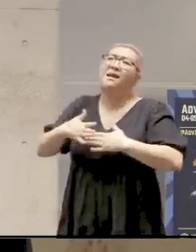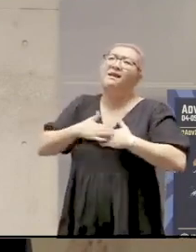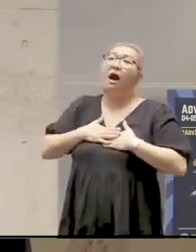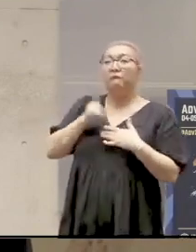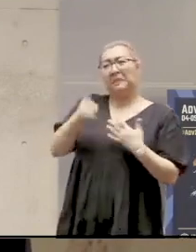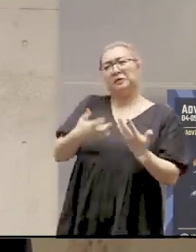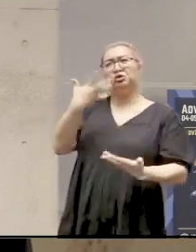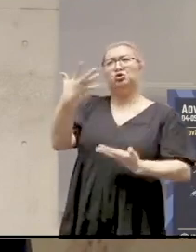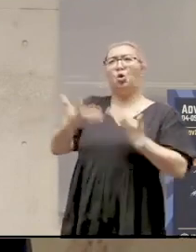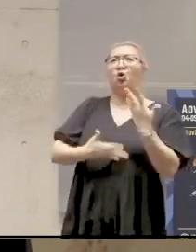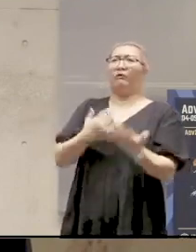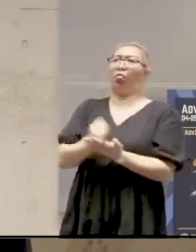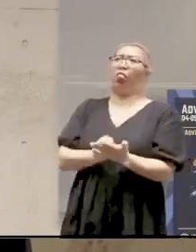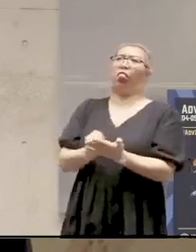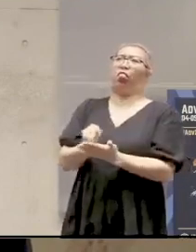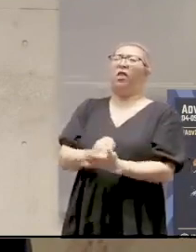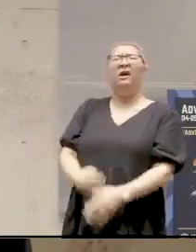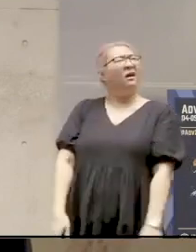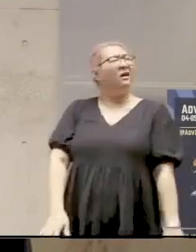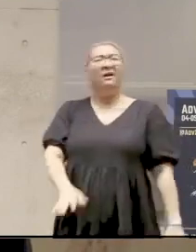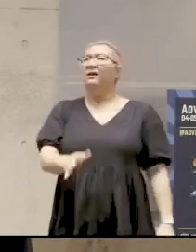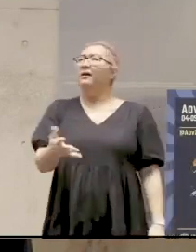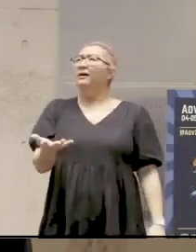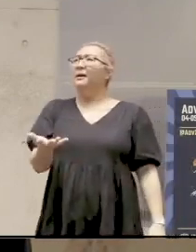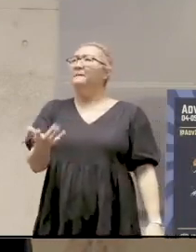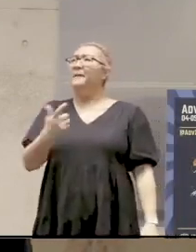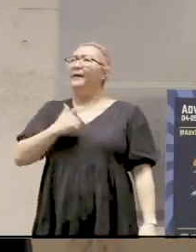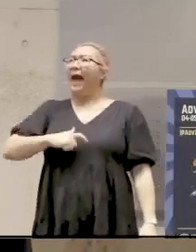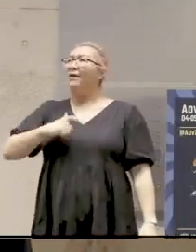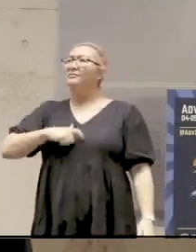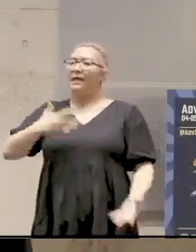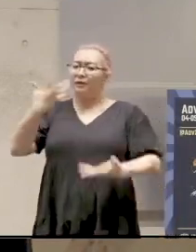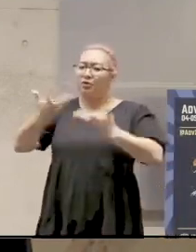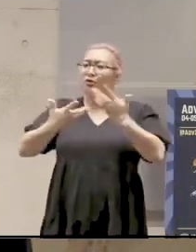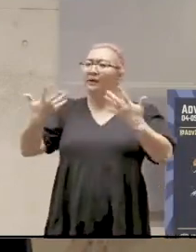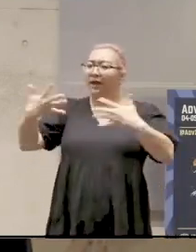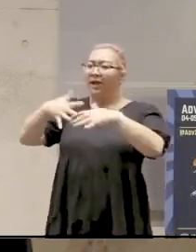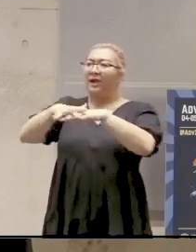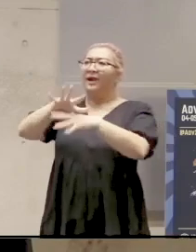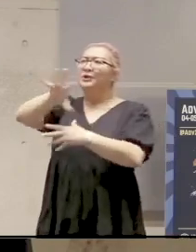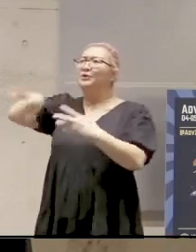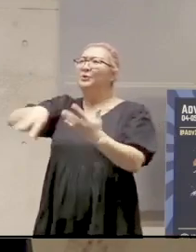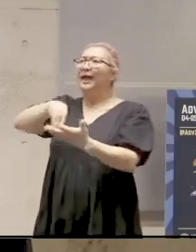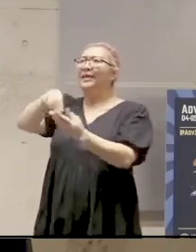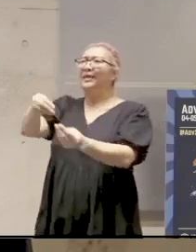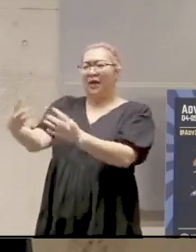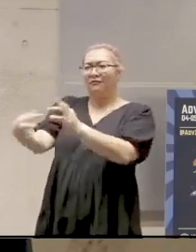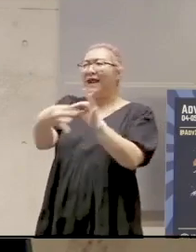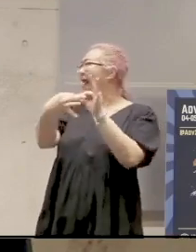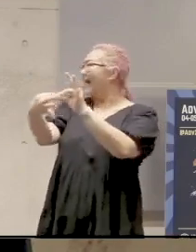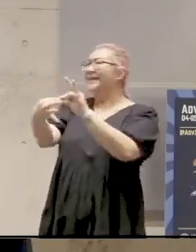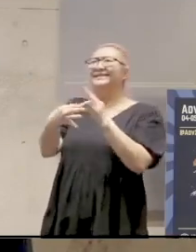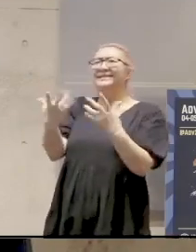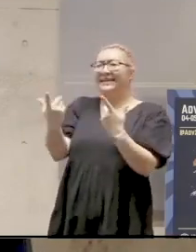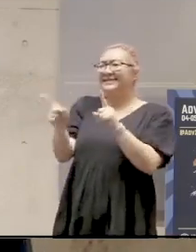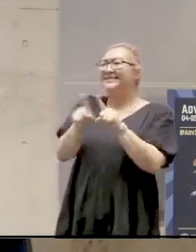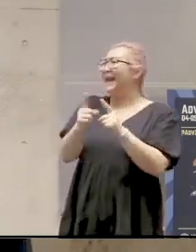Because, you know, the characters in the story are quite one and the same. Related. You know?